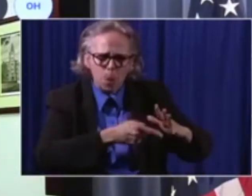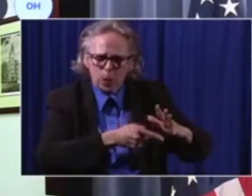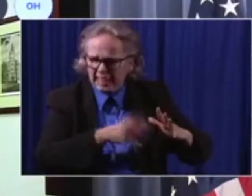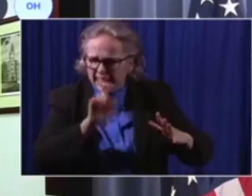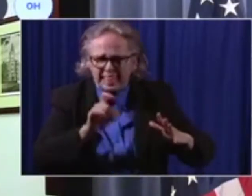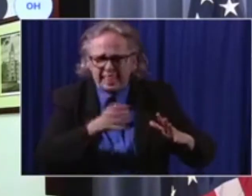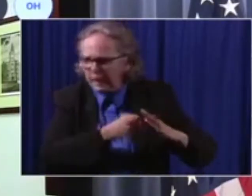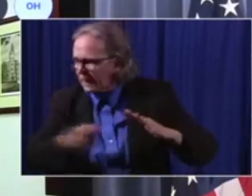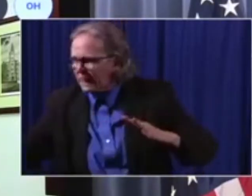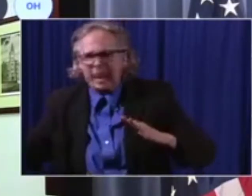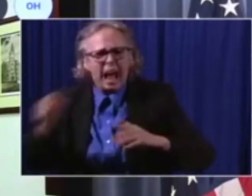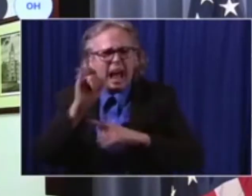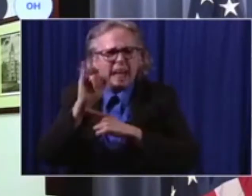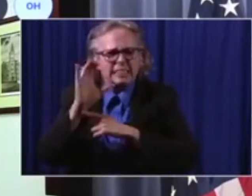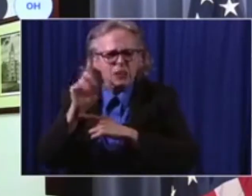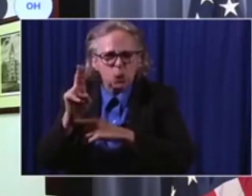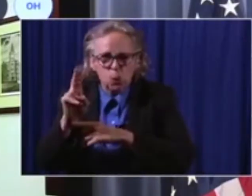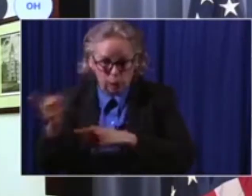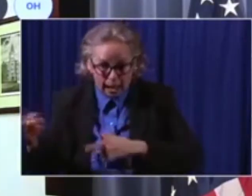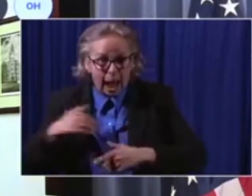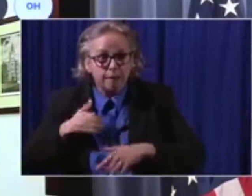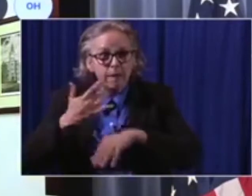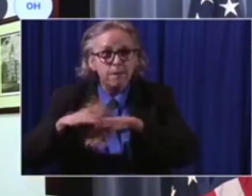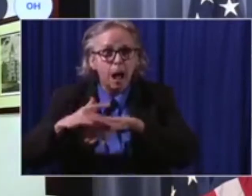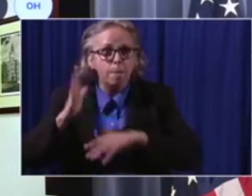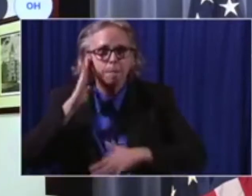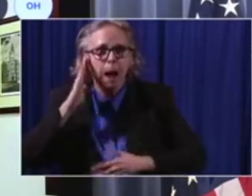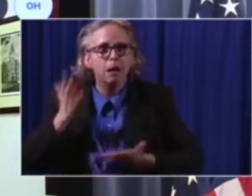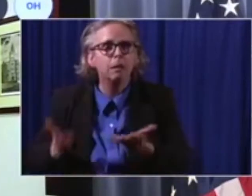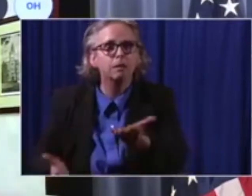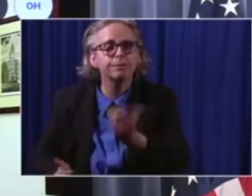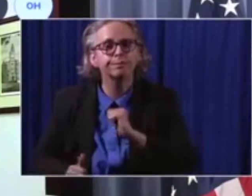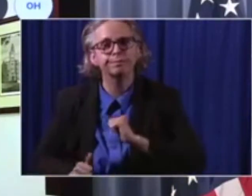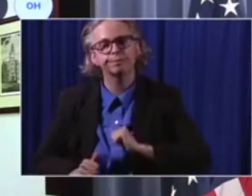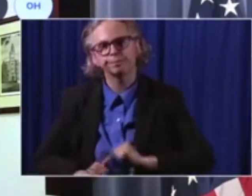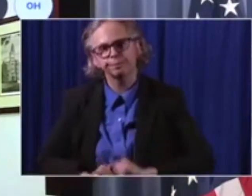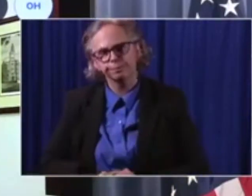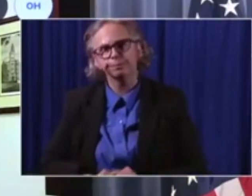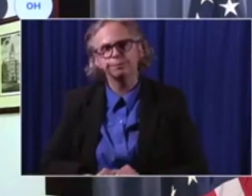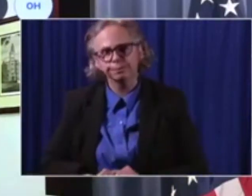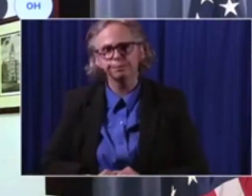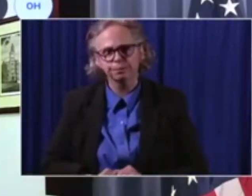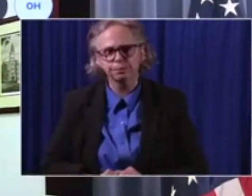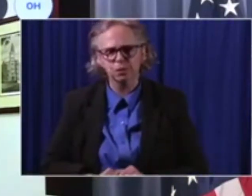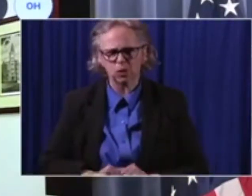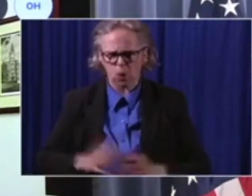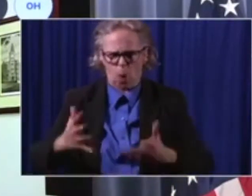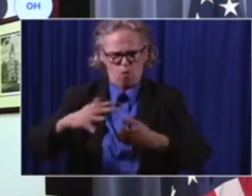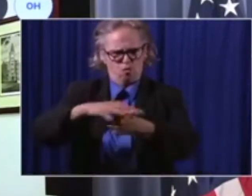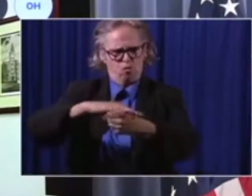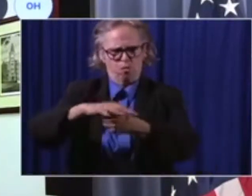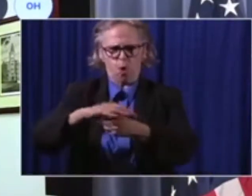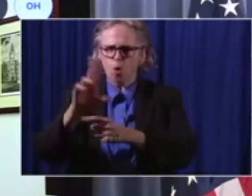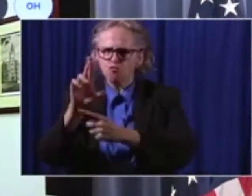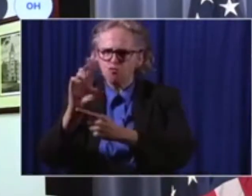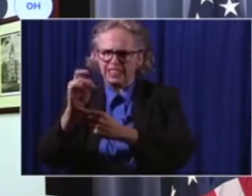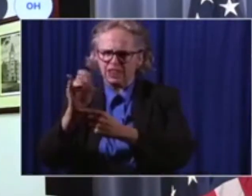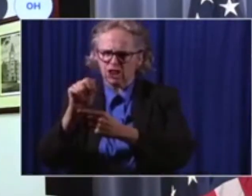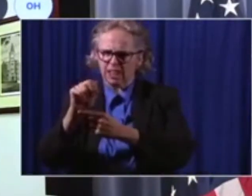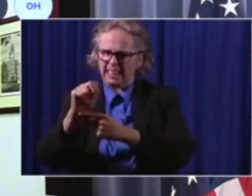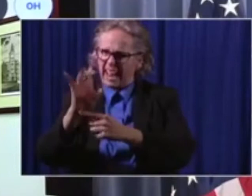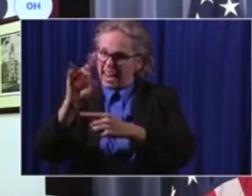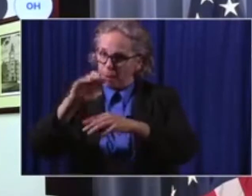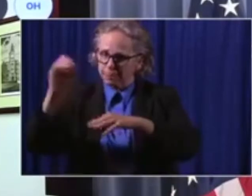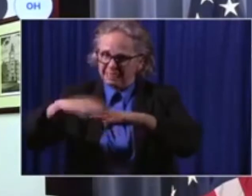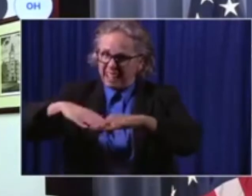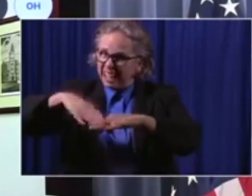attacks, strokes, traumas, and other things? So if you get above 80% for an entire region, the counties in that region will flag